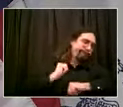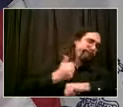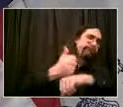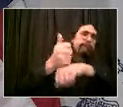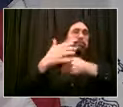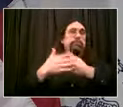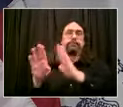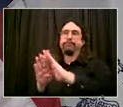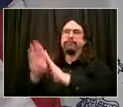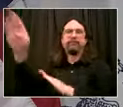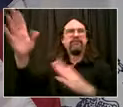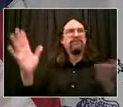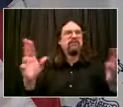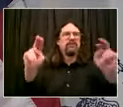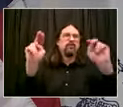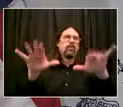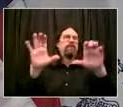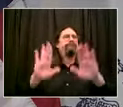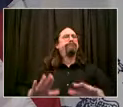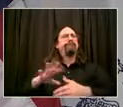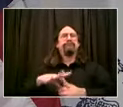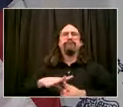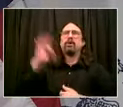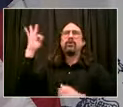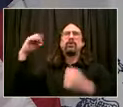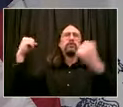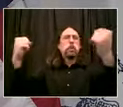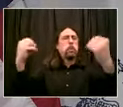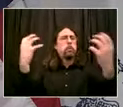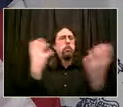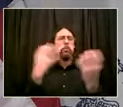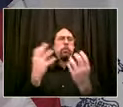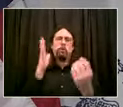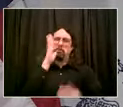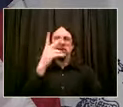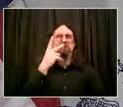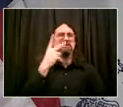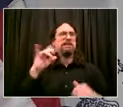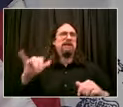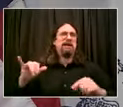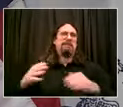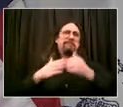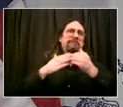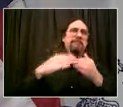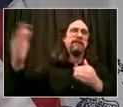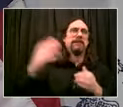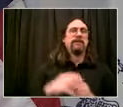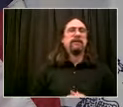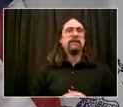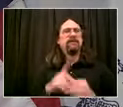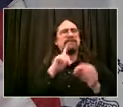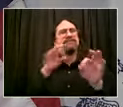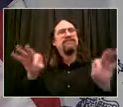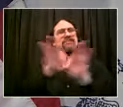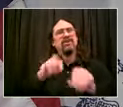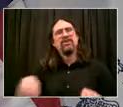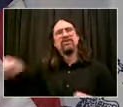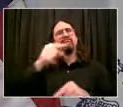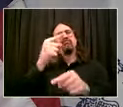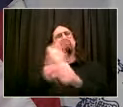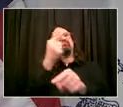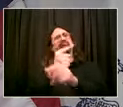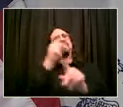of New York City. I like to talk about working people and what your actions will mean for the future of New York City. You sustained New York City